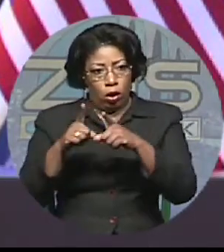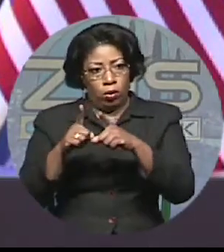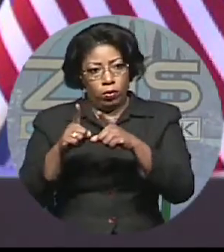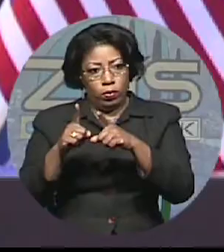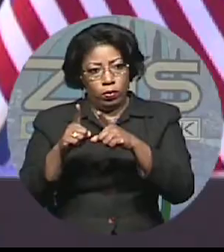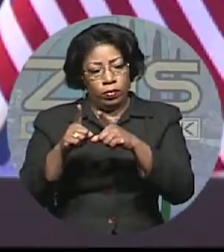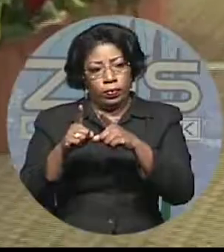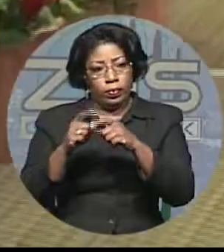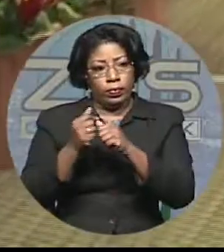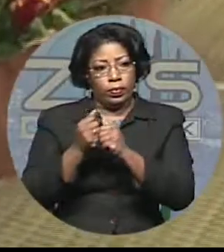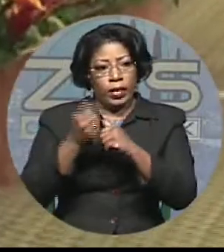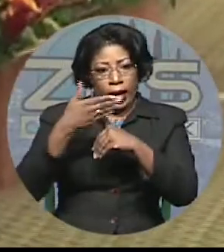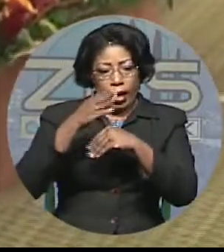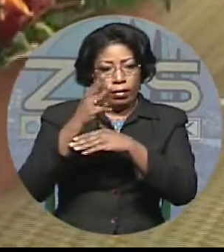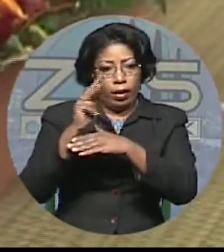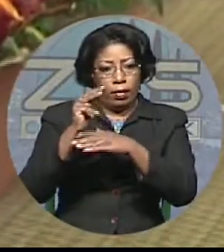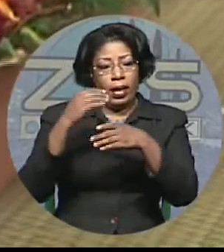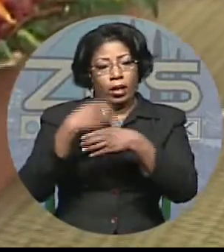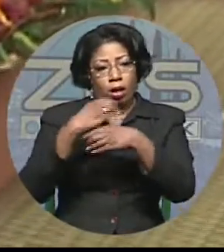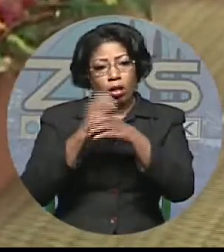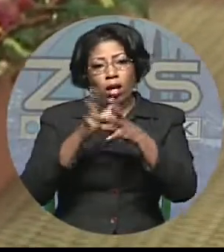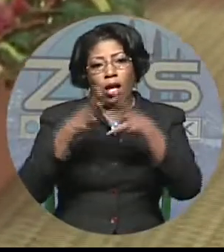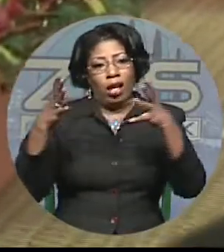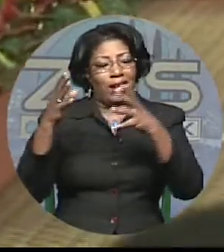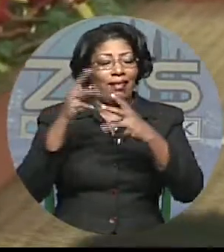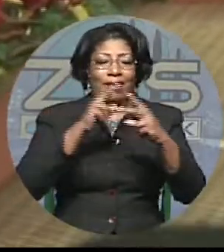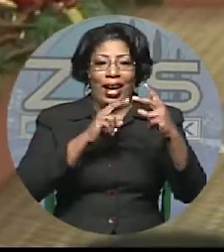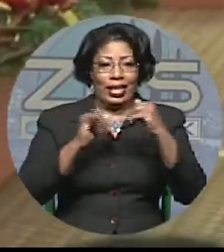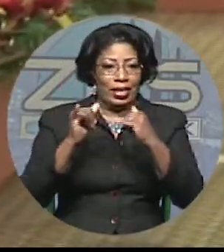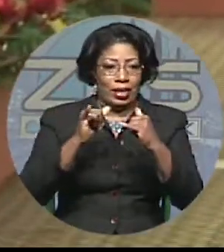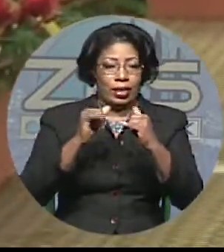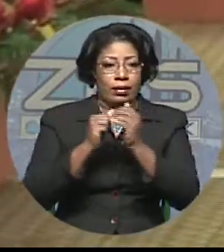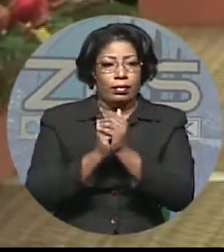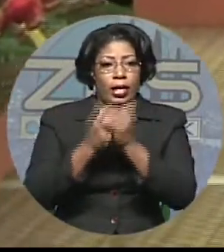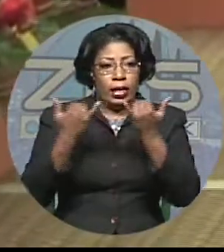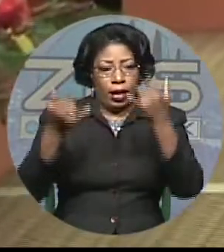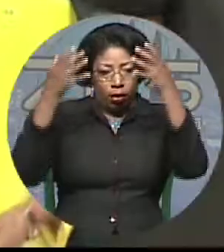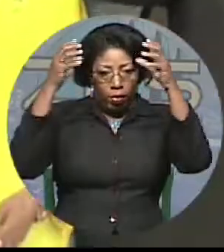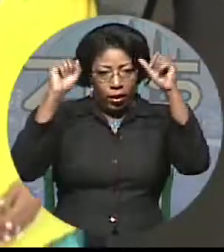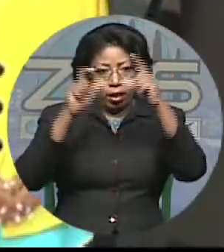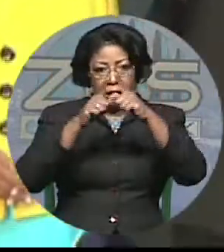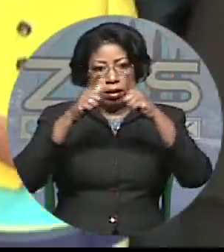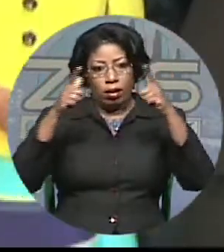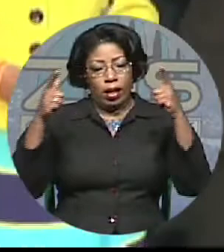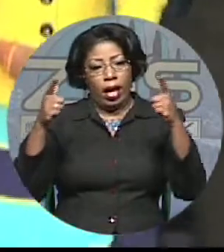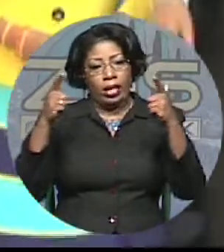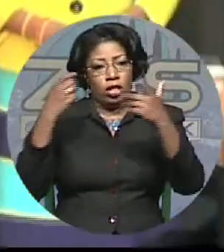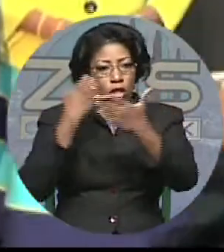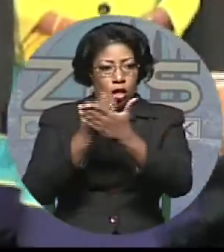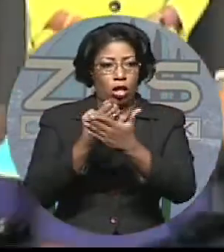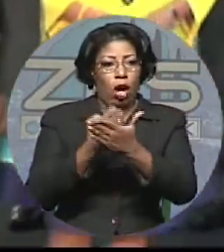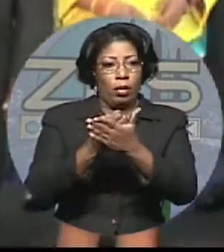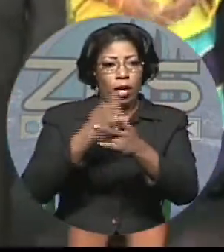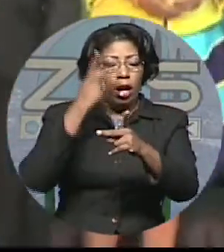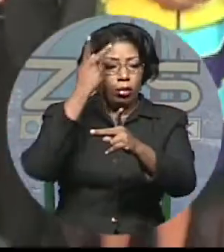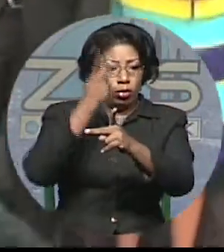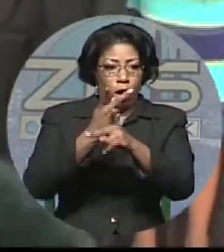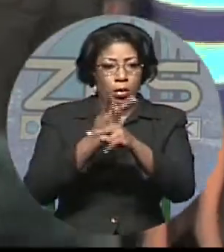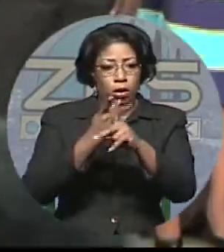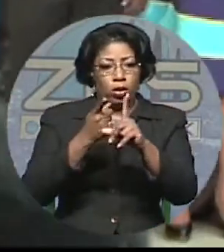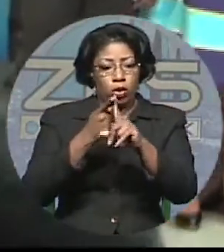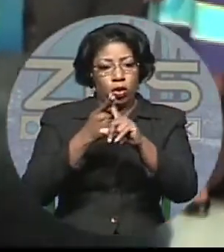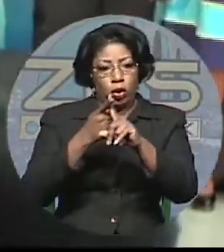can cause so much violence. Now, the president of one of the world's largest economies has promised to